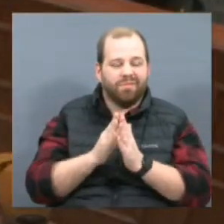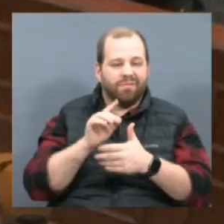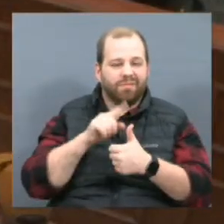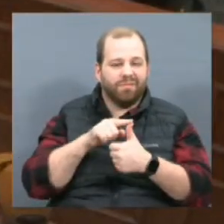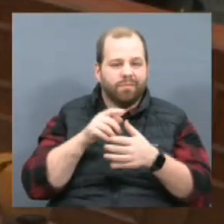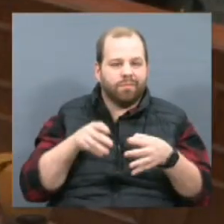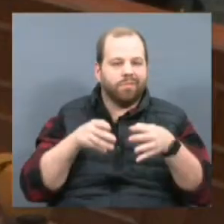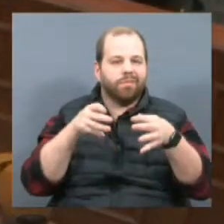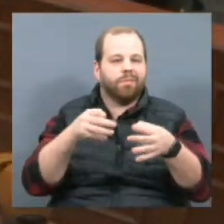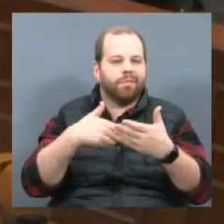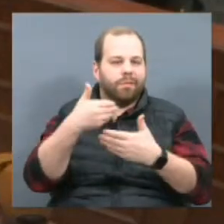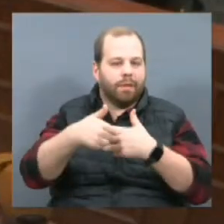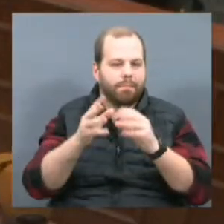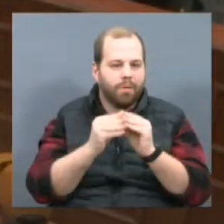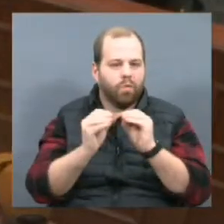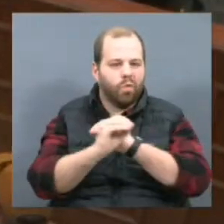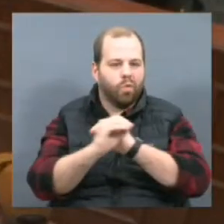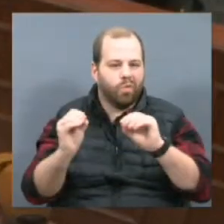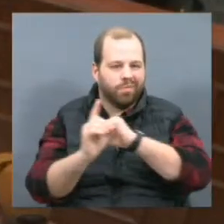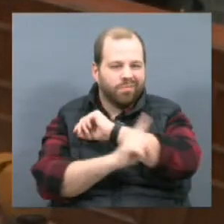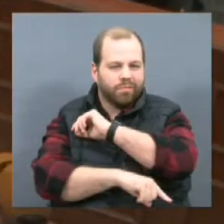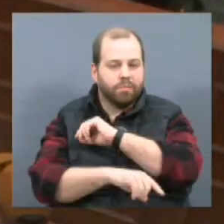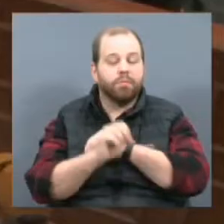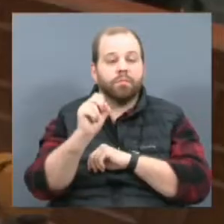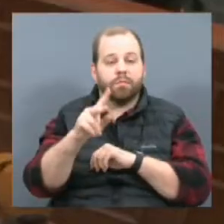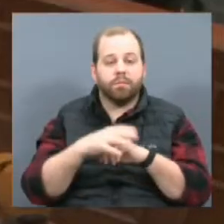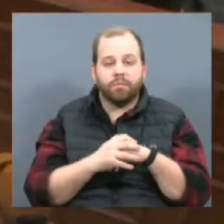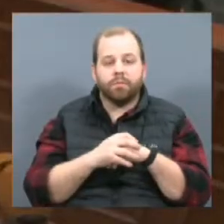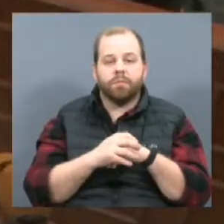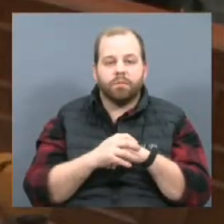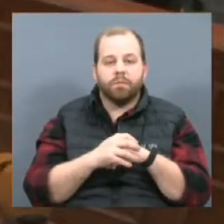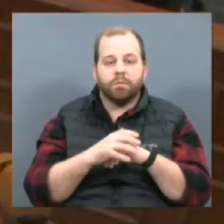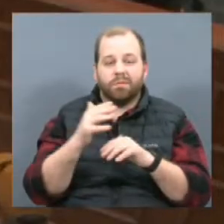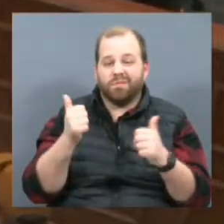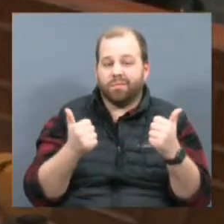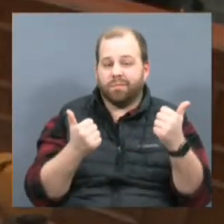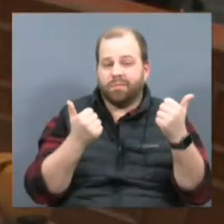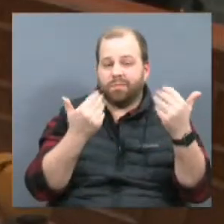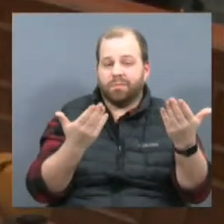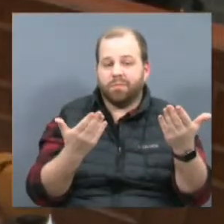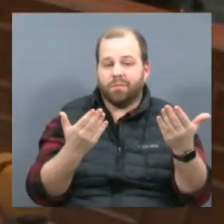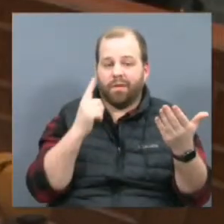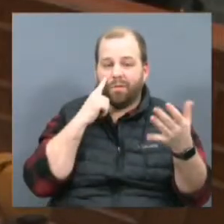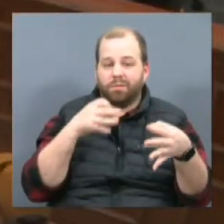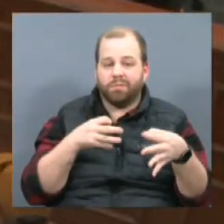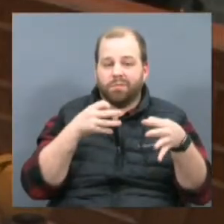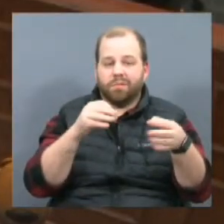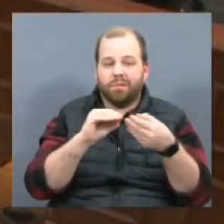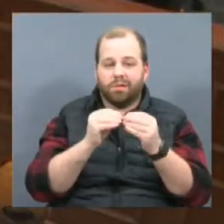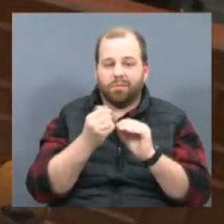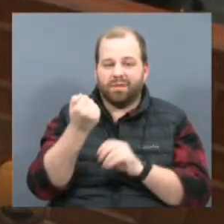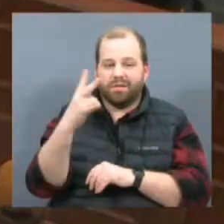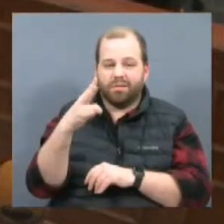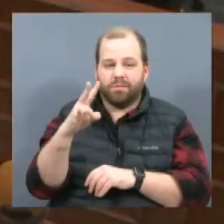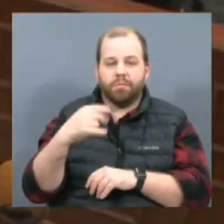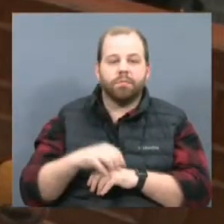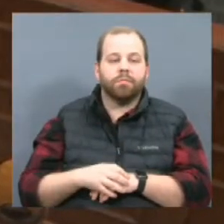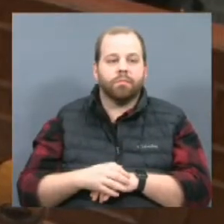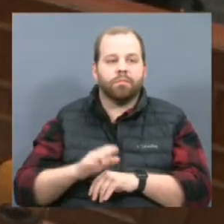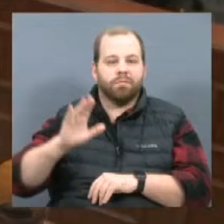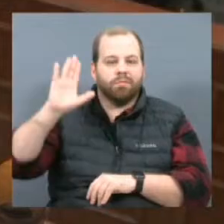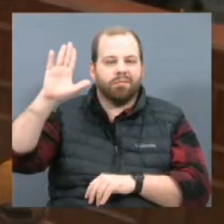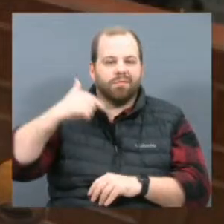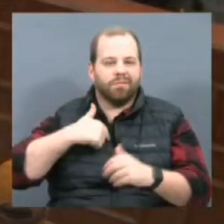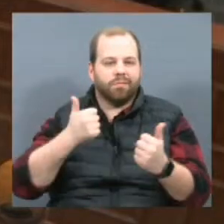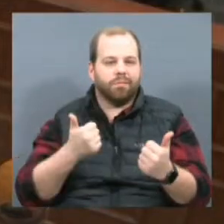the next meeting without prejudice. So if I can get a motion for deferral for item number 17. Mr. Chair, I'd like to make